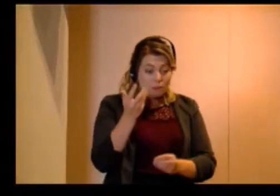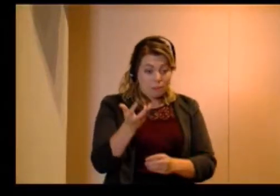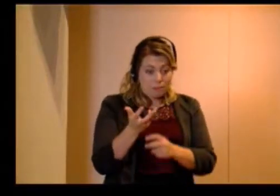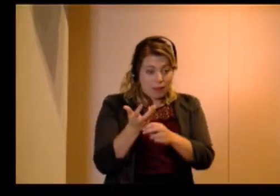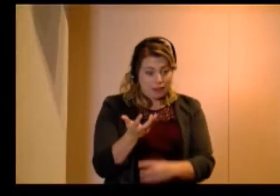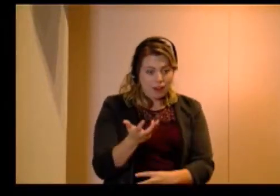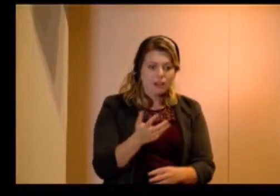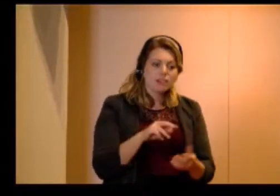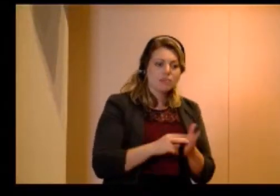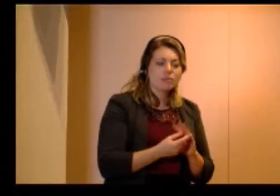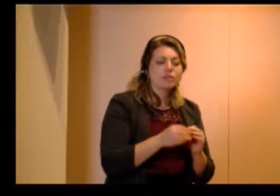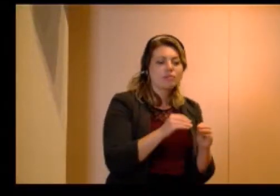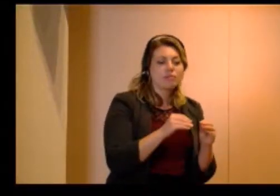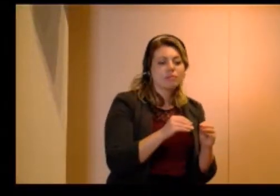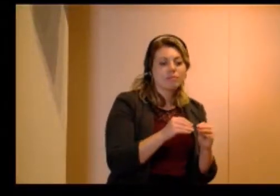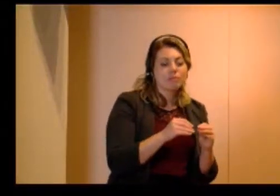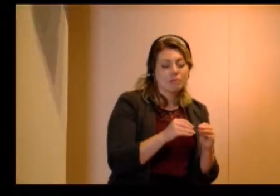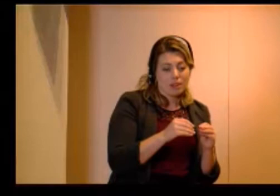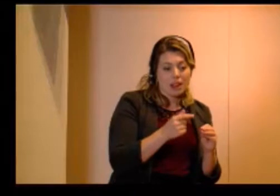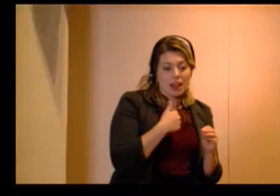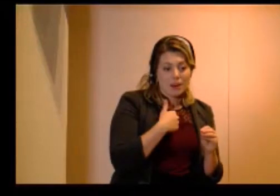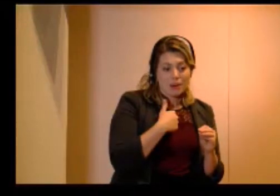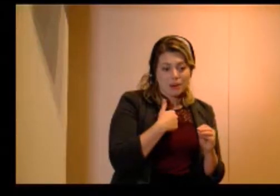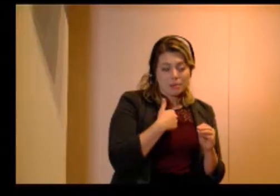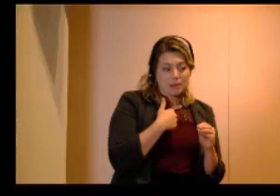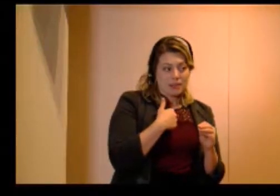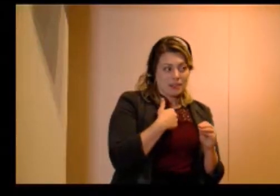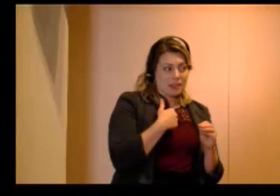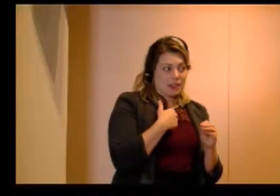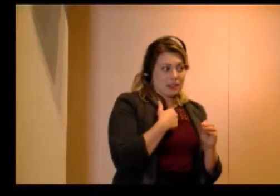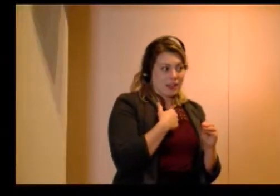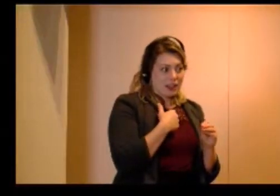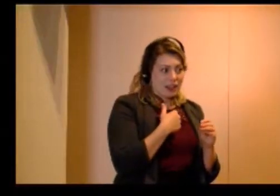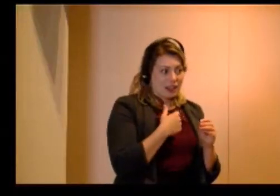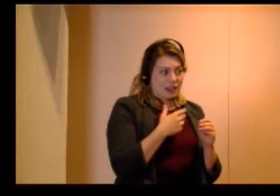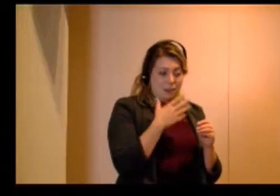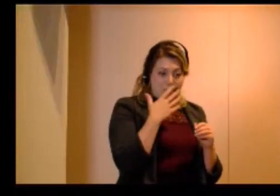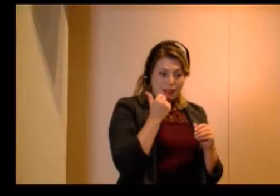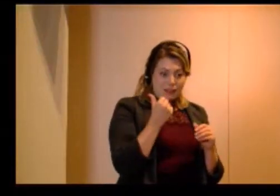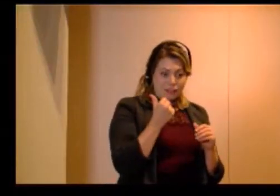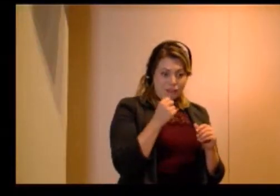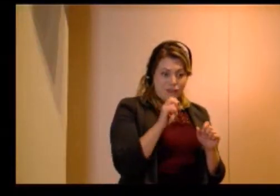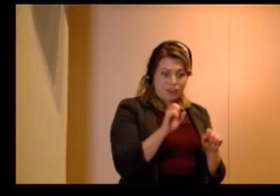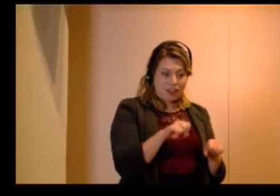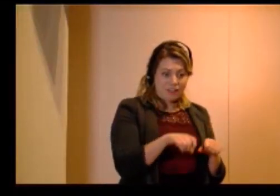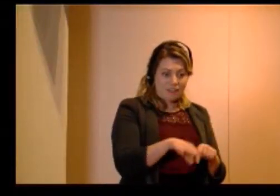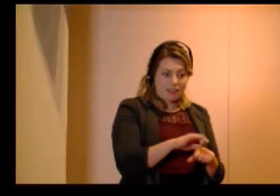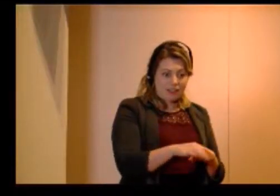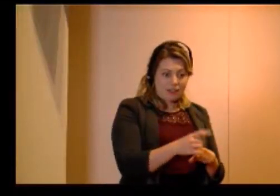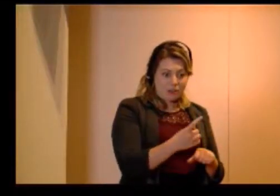I will be able to embed that one specimen that I have into this whole context.